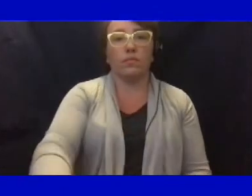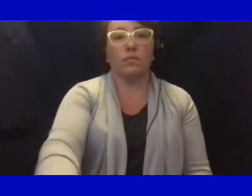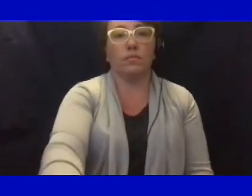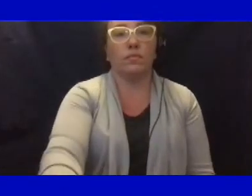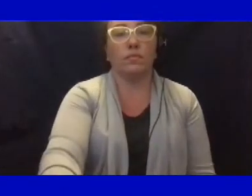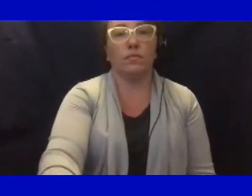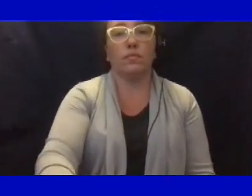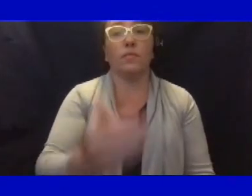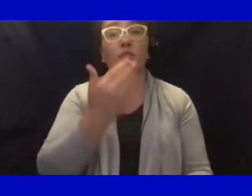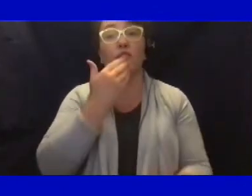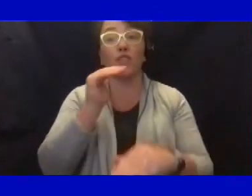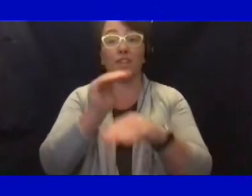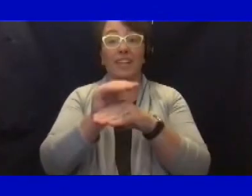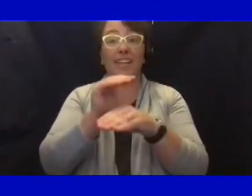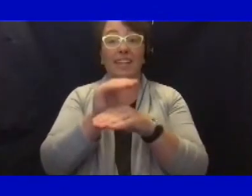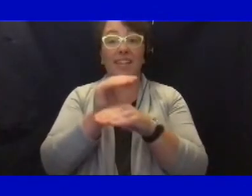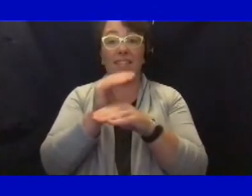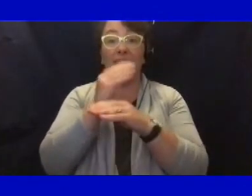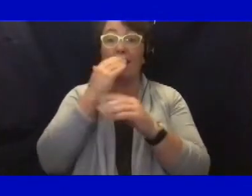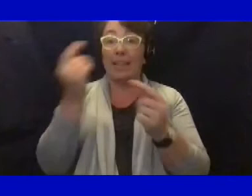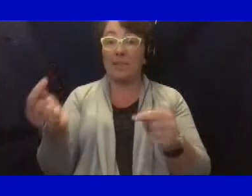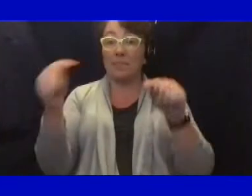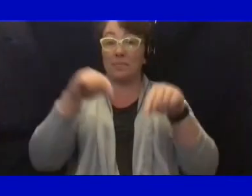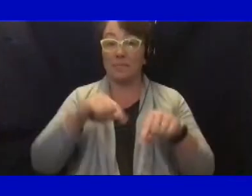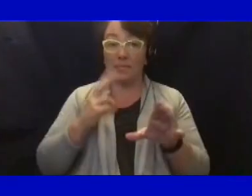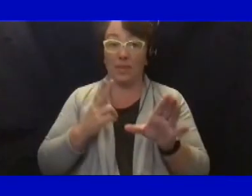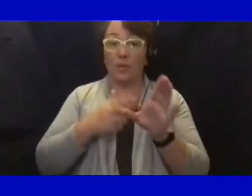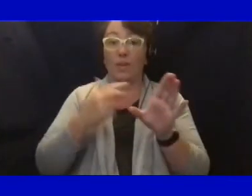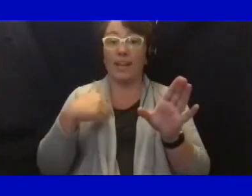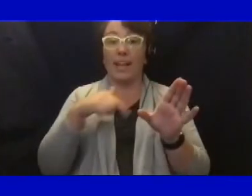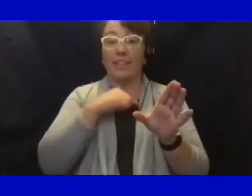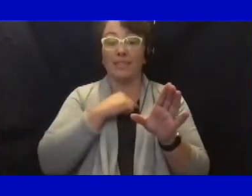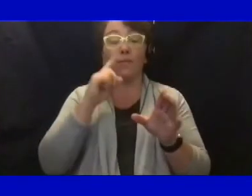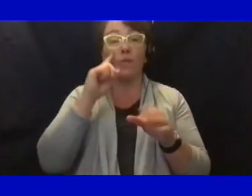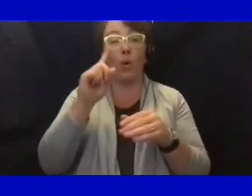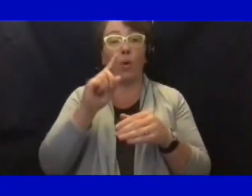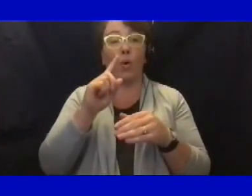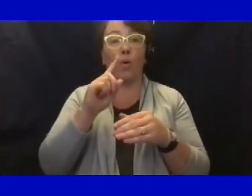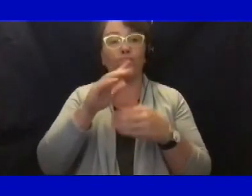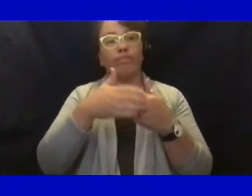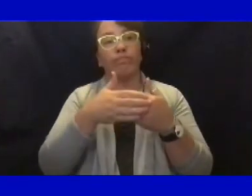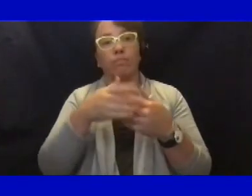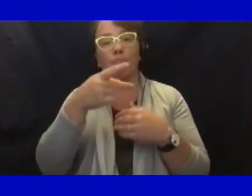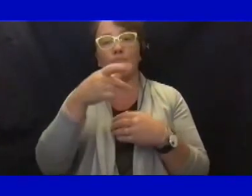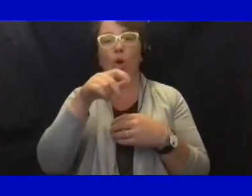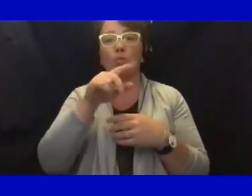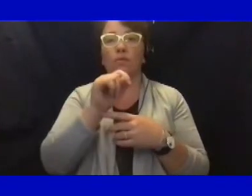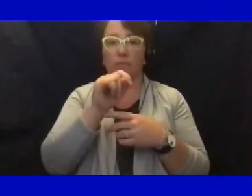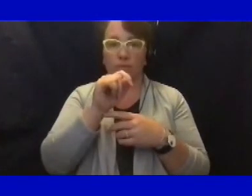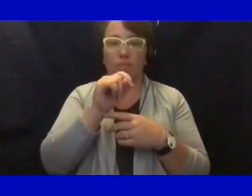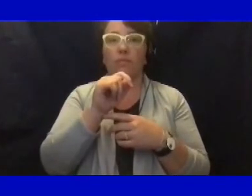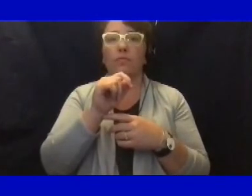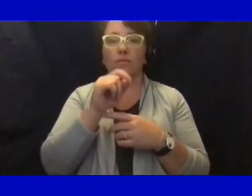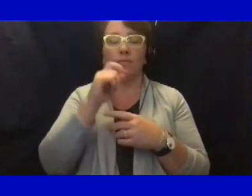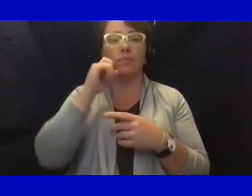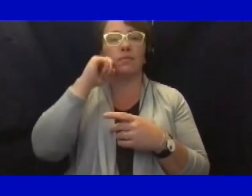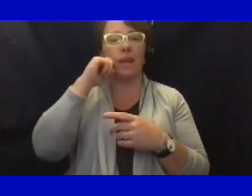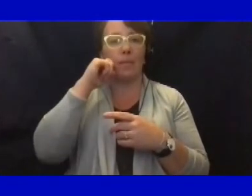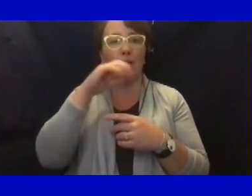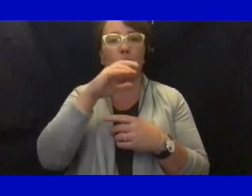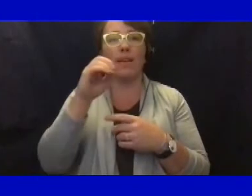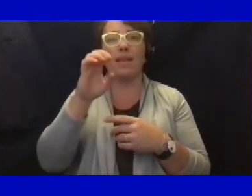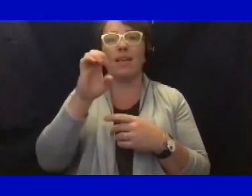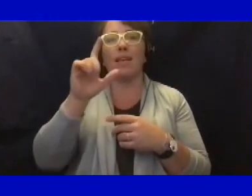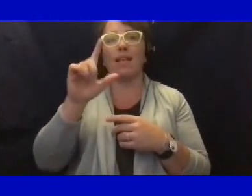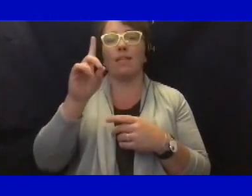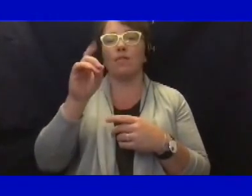Good evening, and thank you for joining us for the post-Apple and El Dorado Burn Scar Community Meeting. First